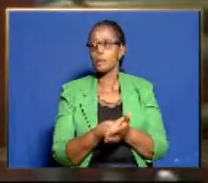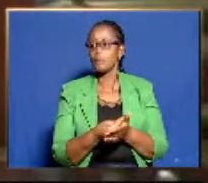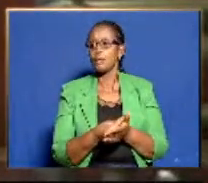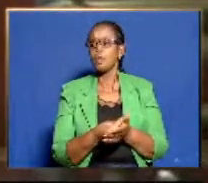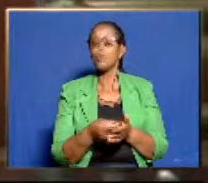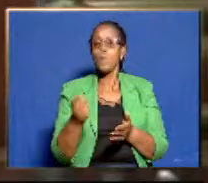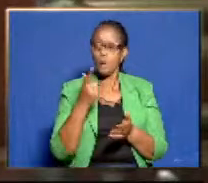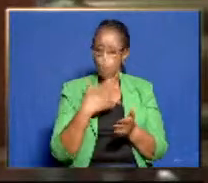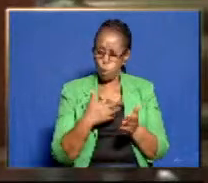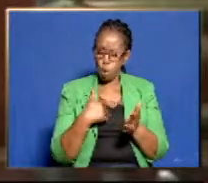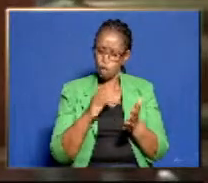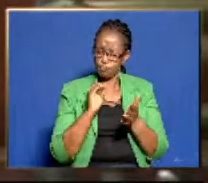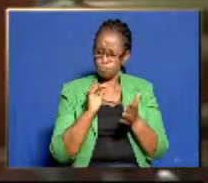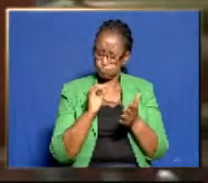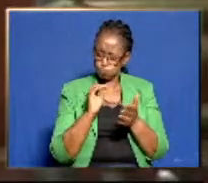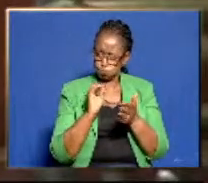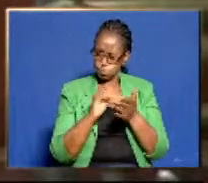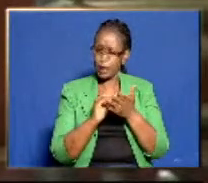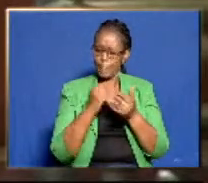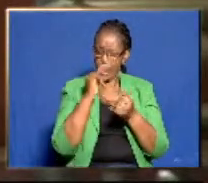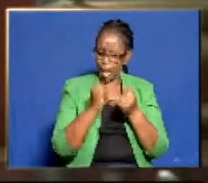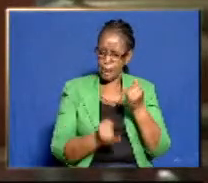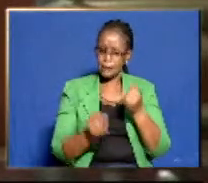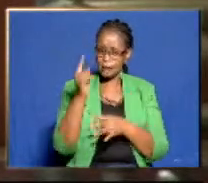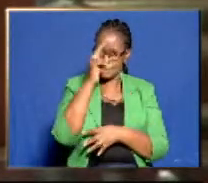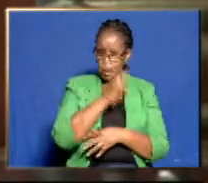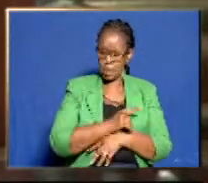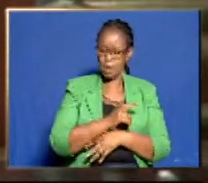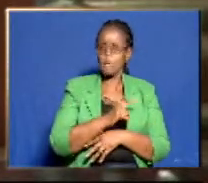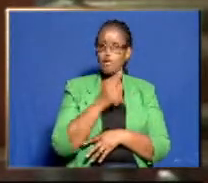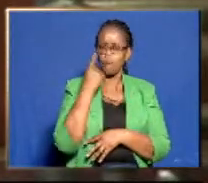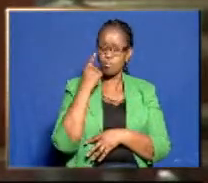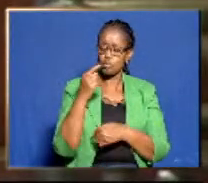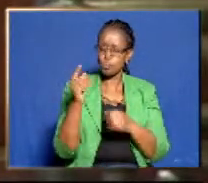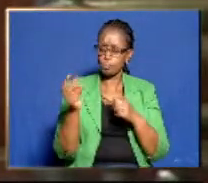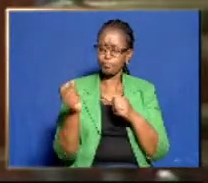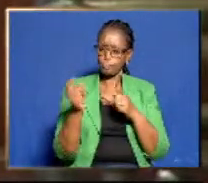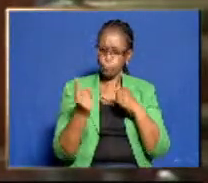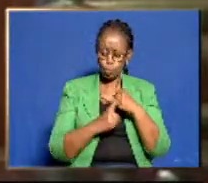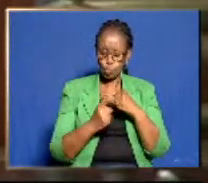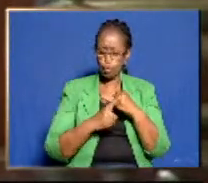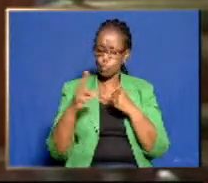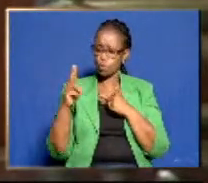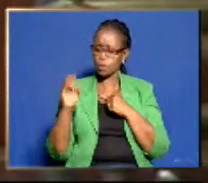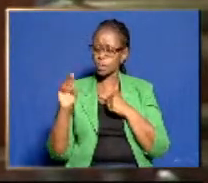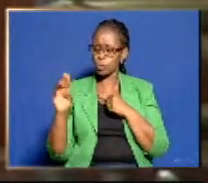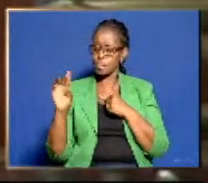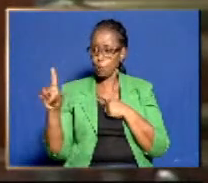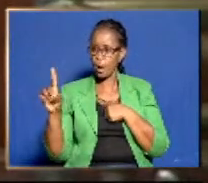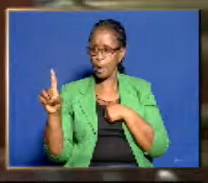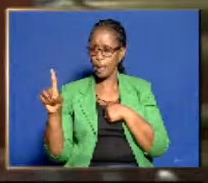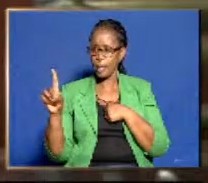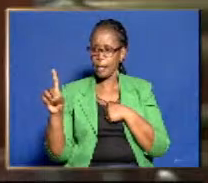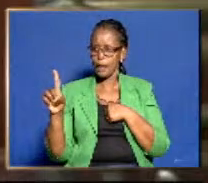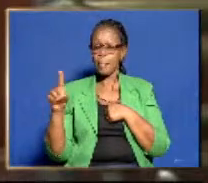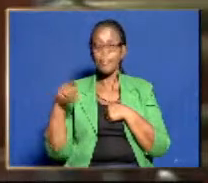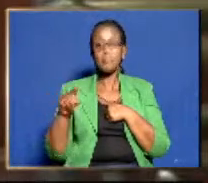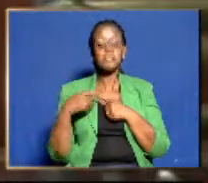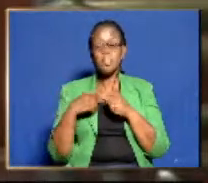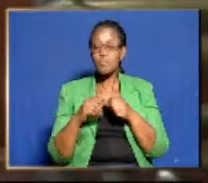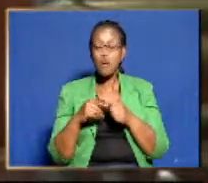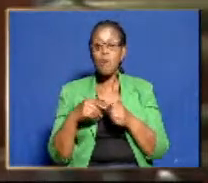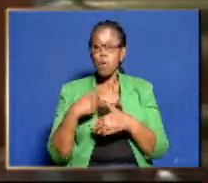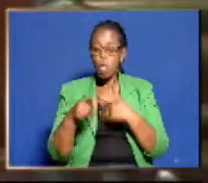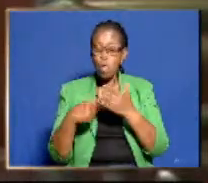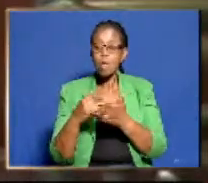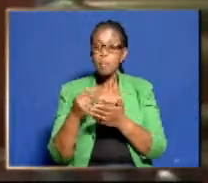close of the last day of June 2021 so that they do not have any excuse for collecting